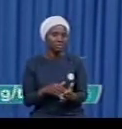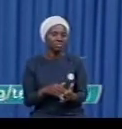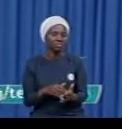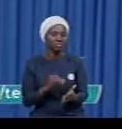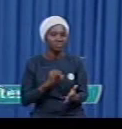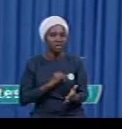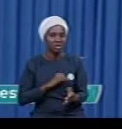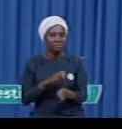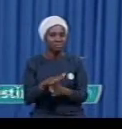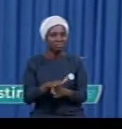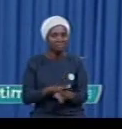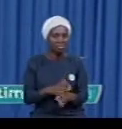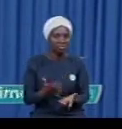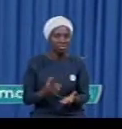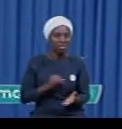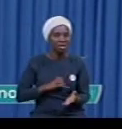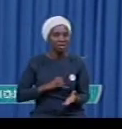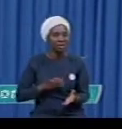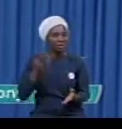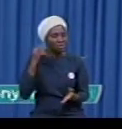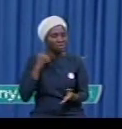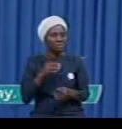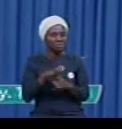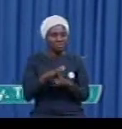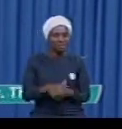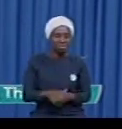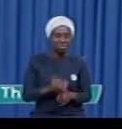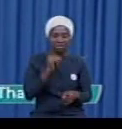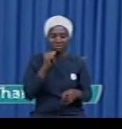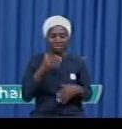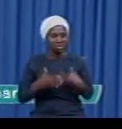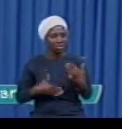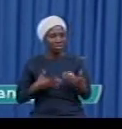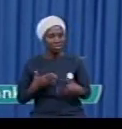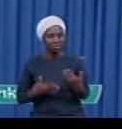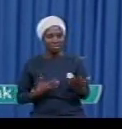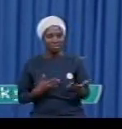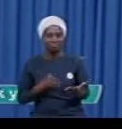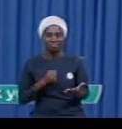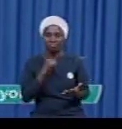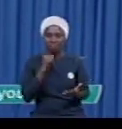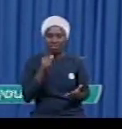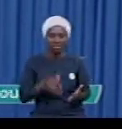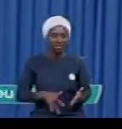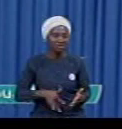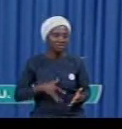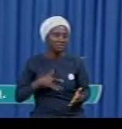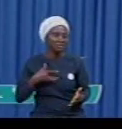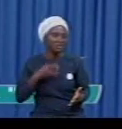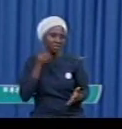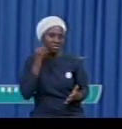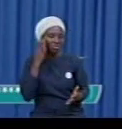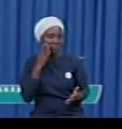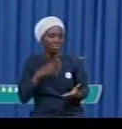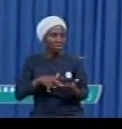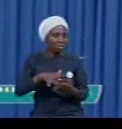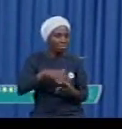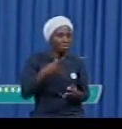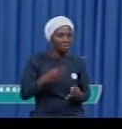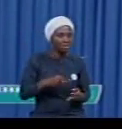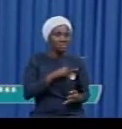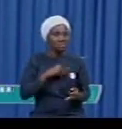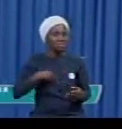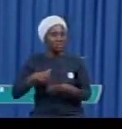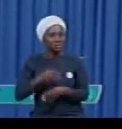was depressed. I wasn't feeling happy. I wasn't feeling at home among the brethren. So I was just living